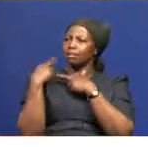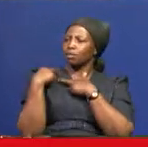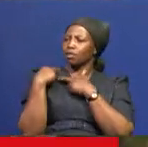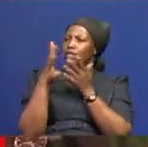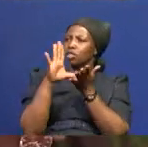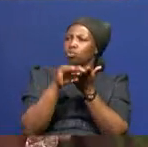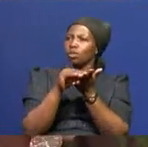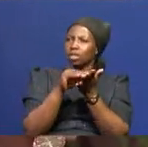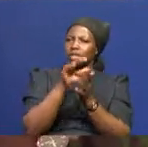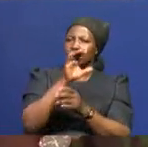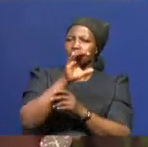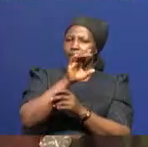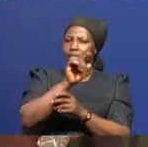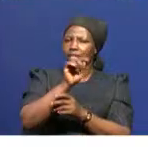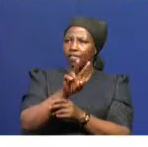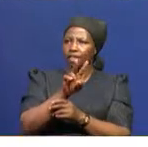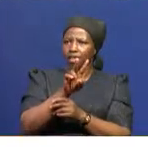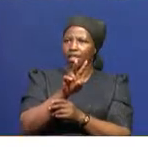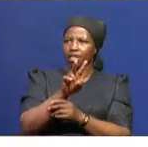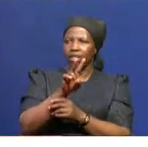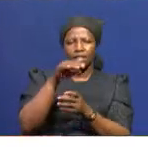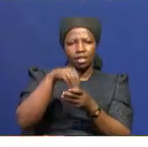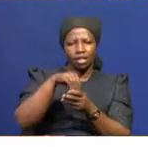in the police stations in the country? Thank you.